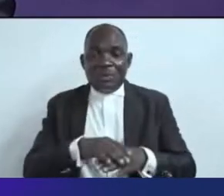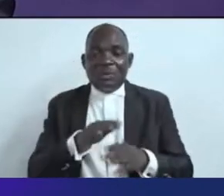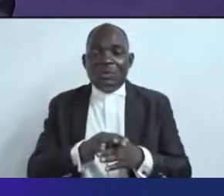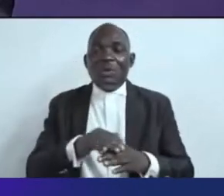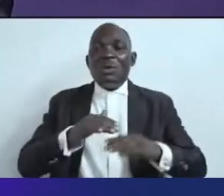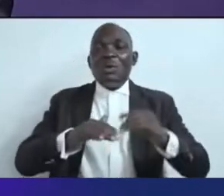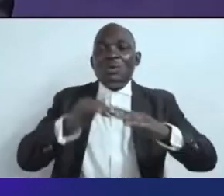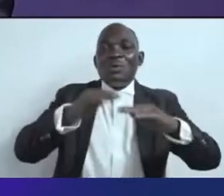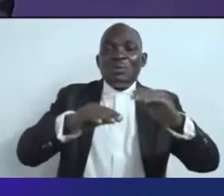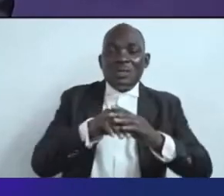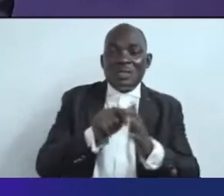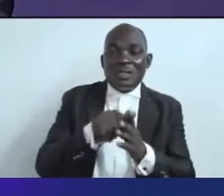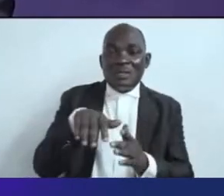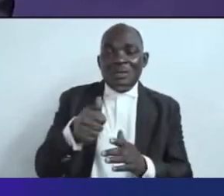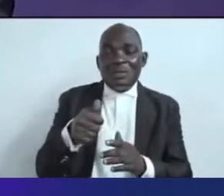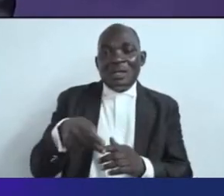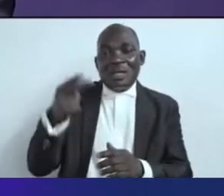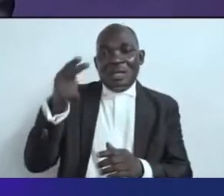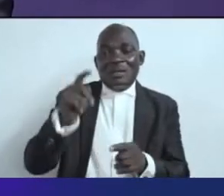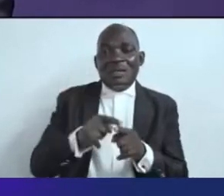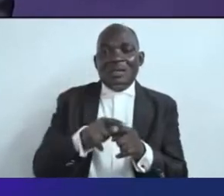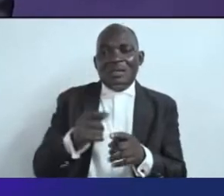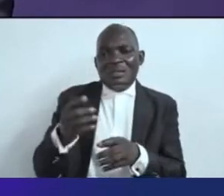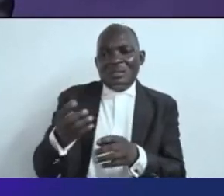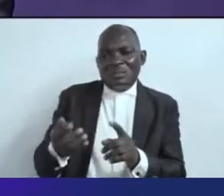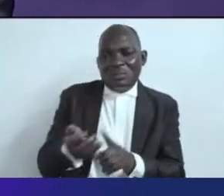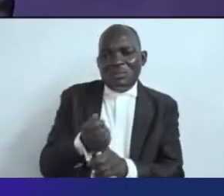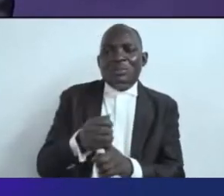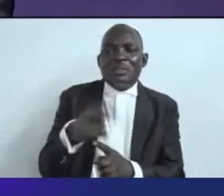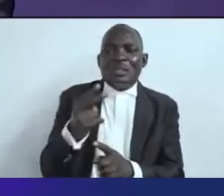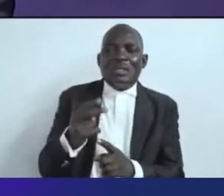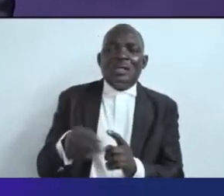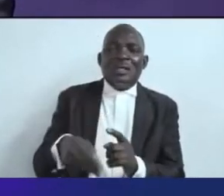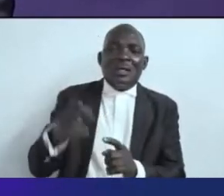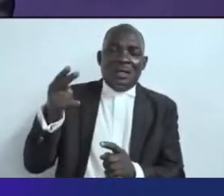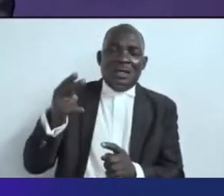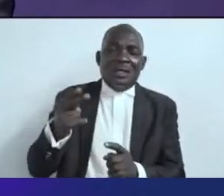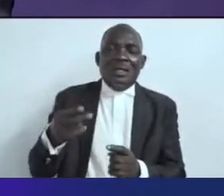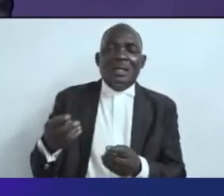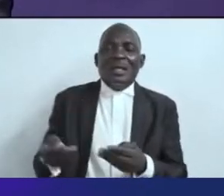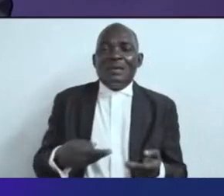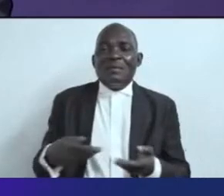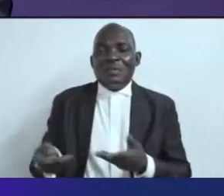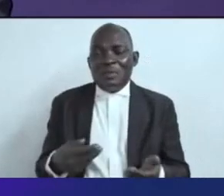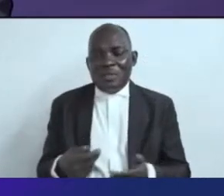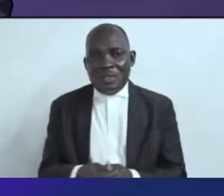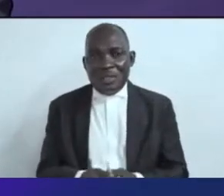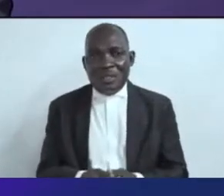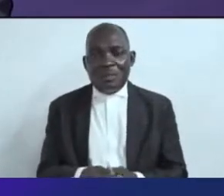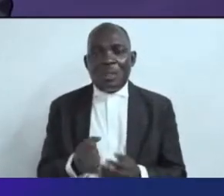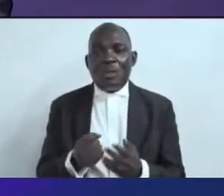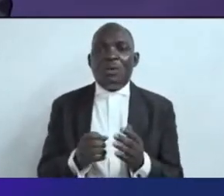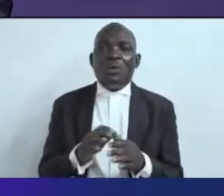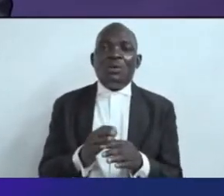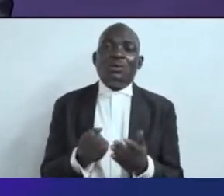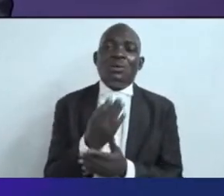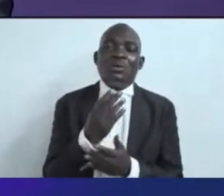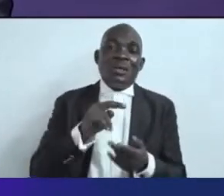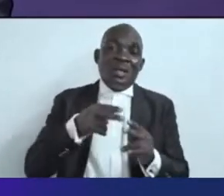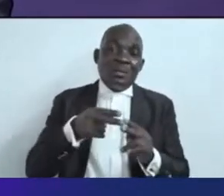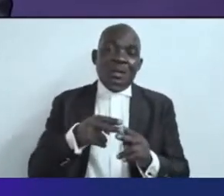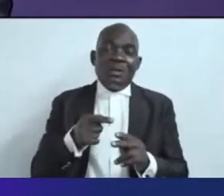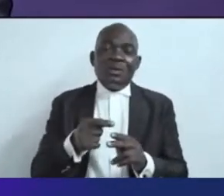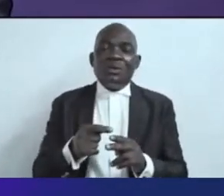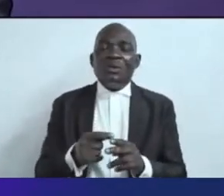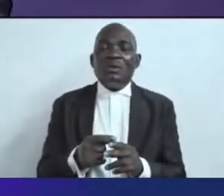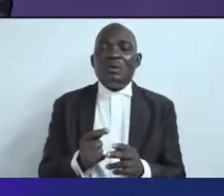construction, which is the second highest, which recorded the second highest in terms of growth in the numbers that were